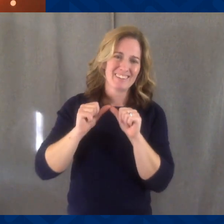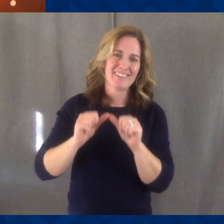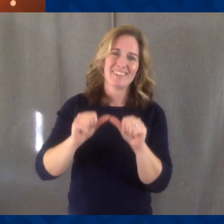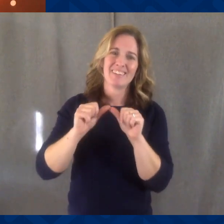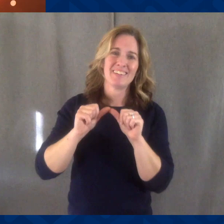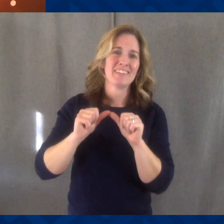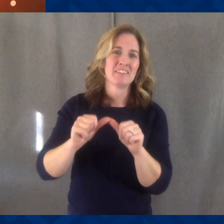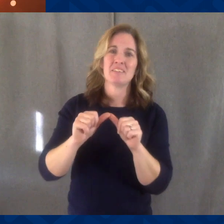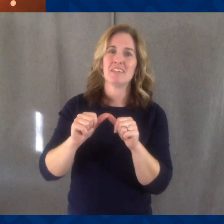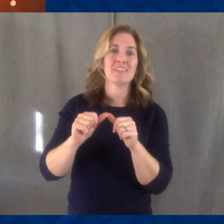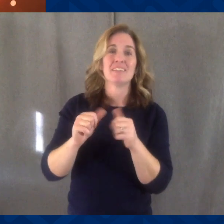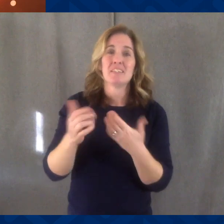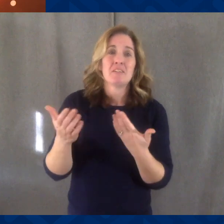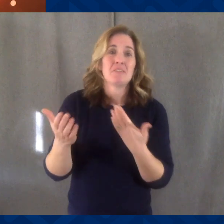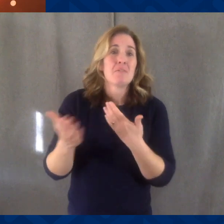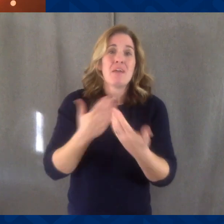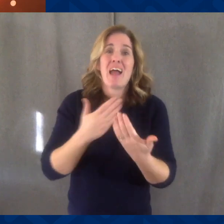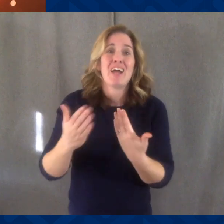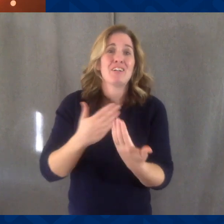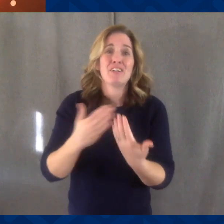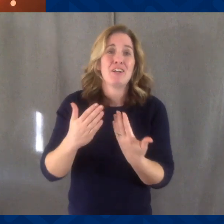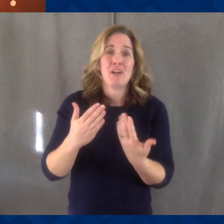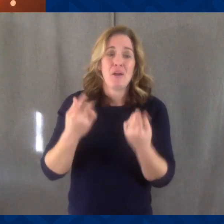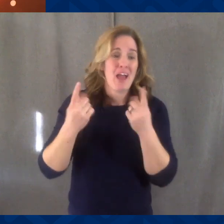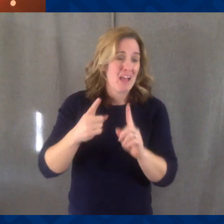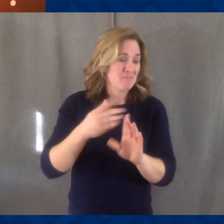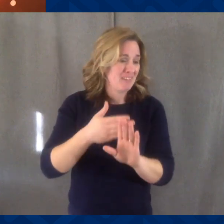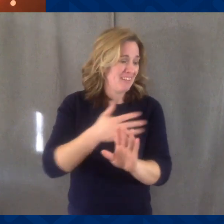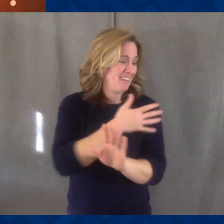no matter how far we've gone.